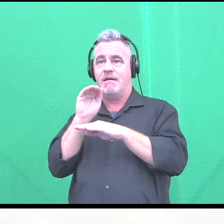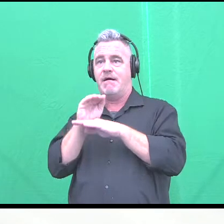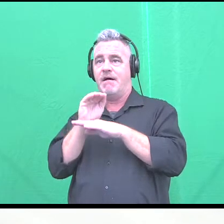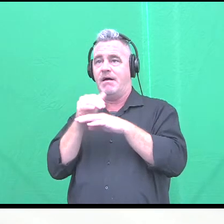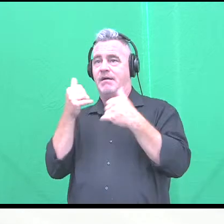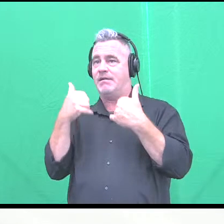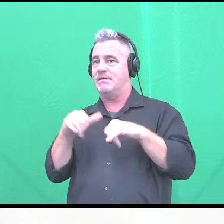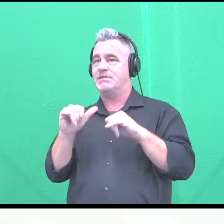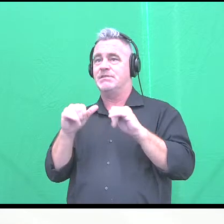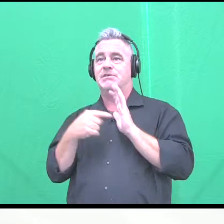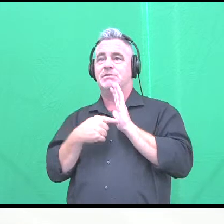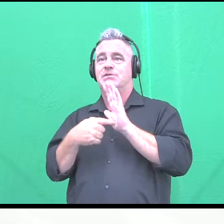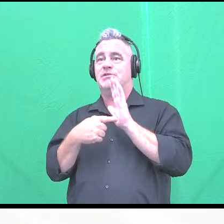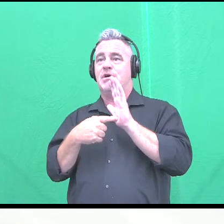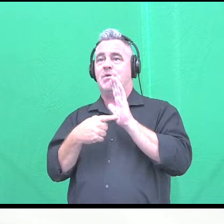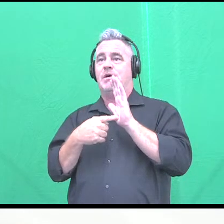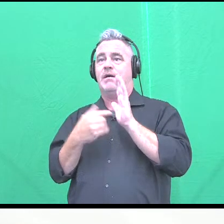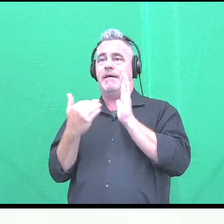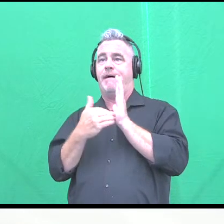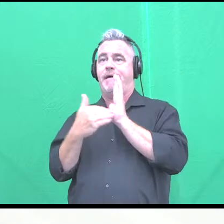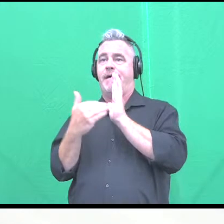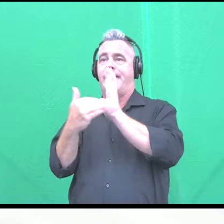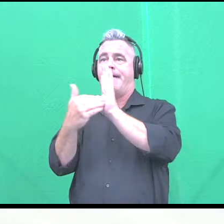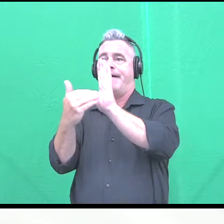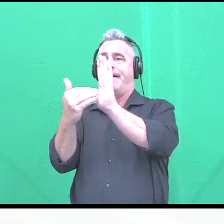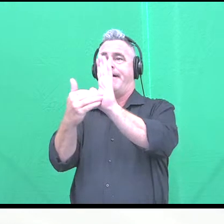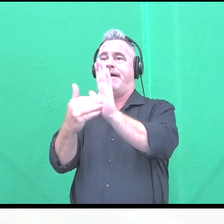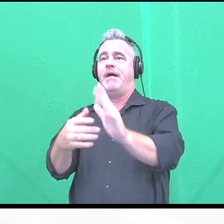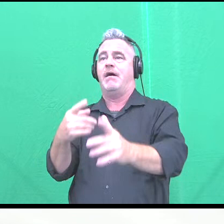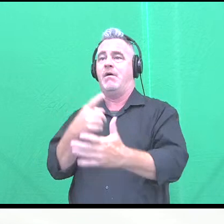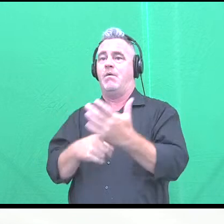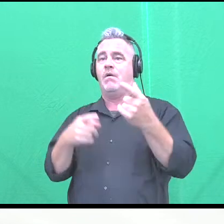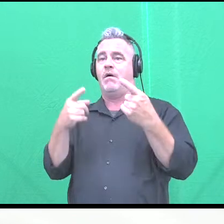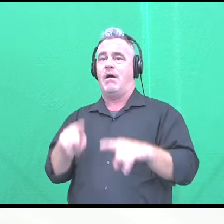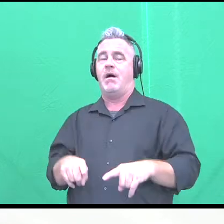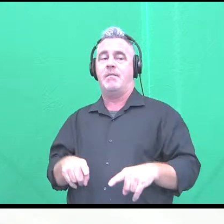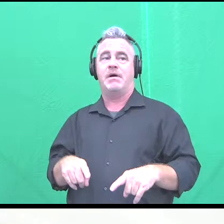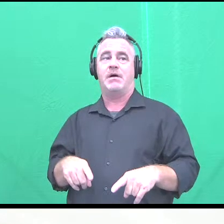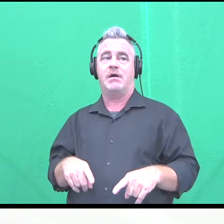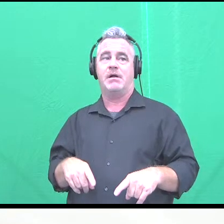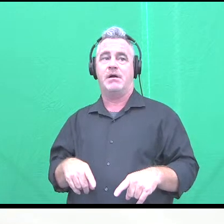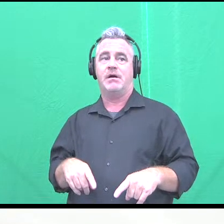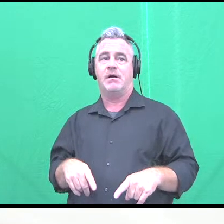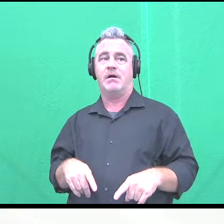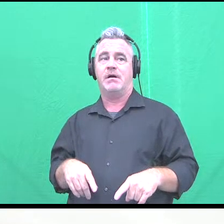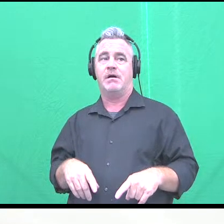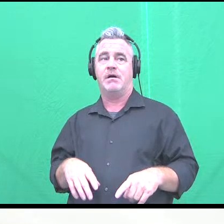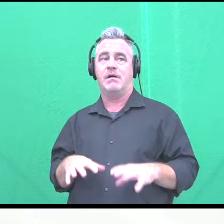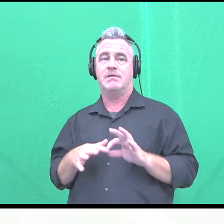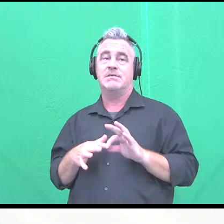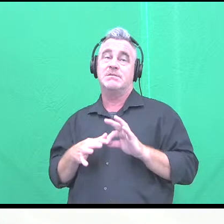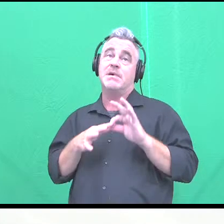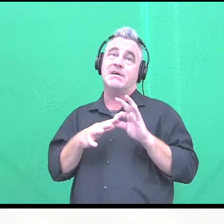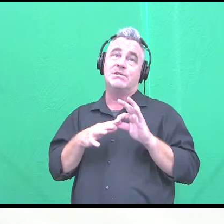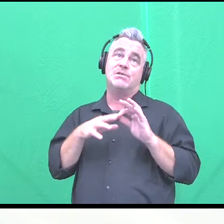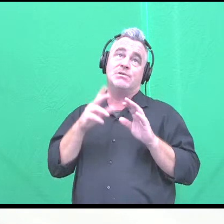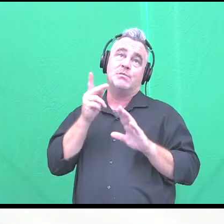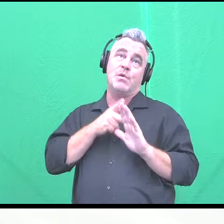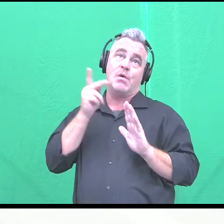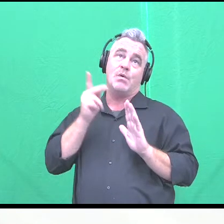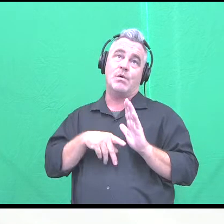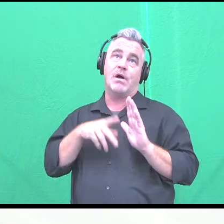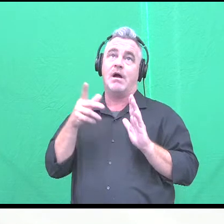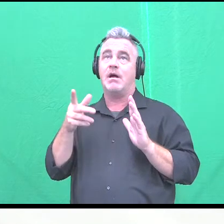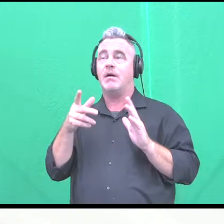the reruns. And what will happen now is actually specials, and I think